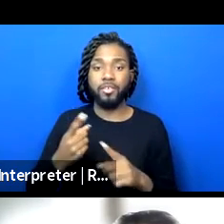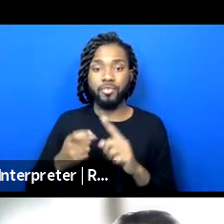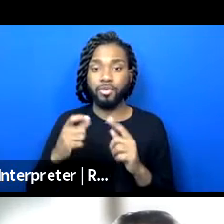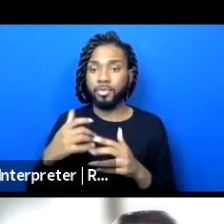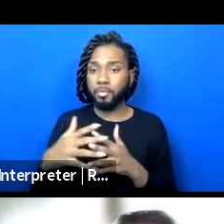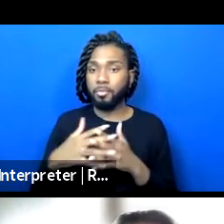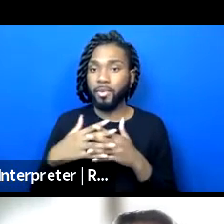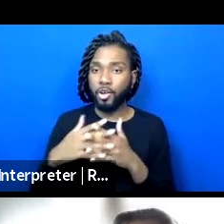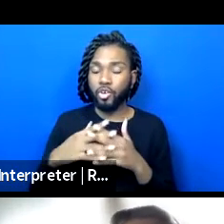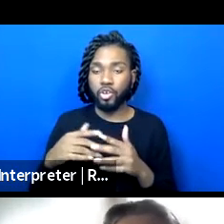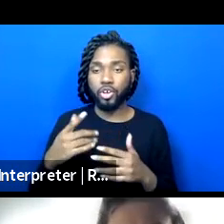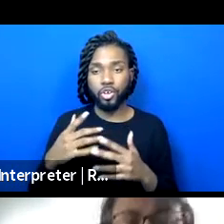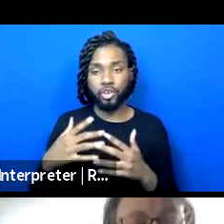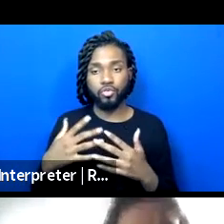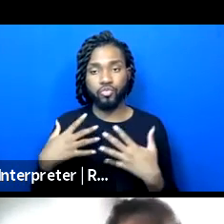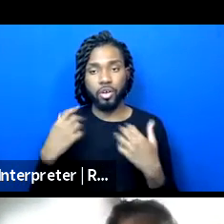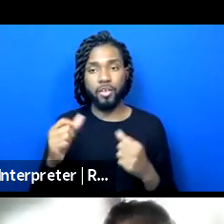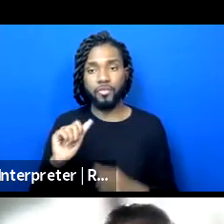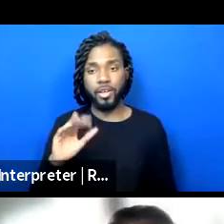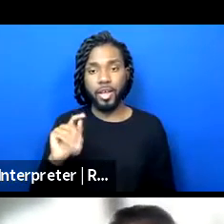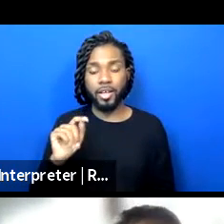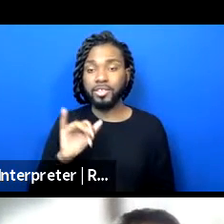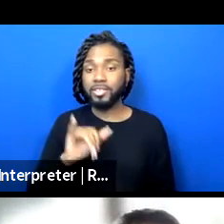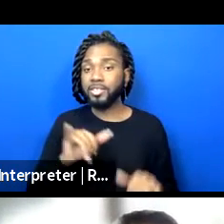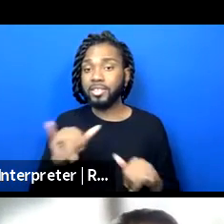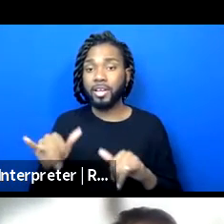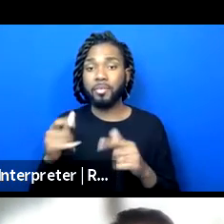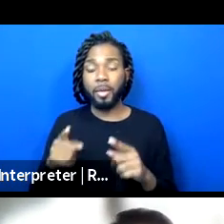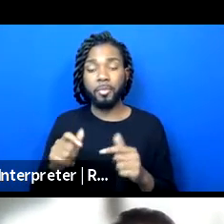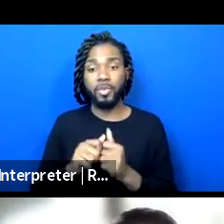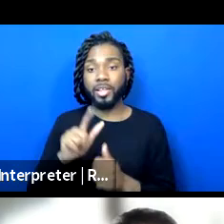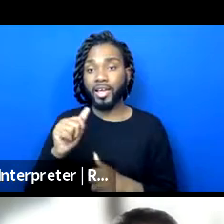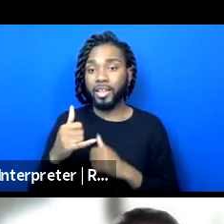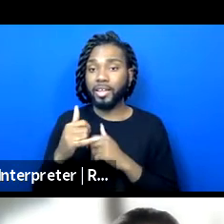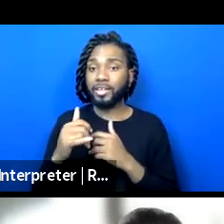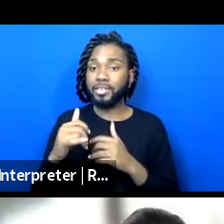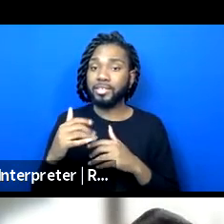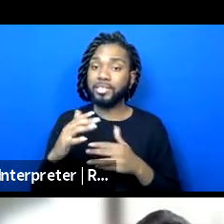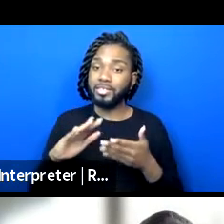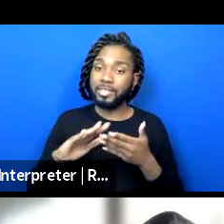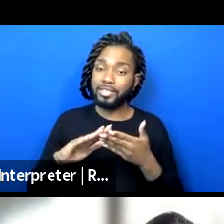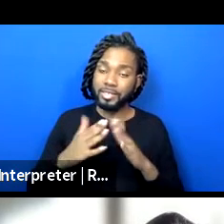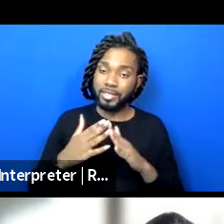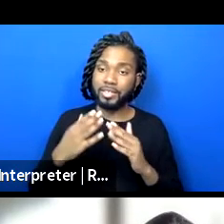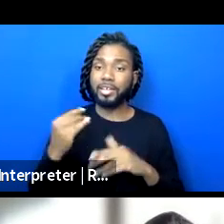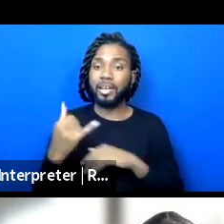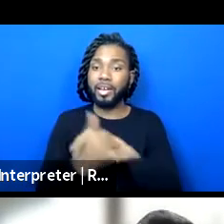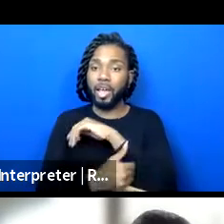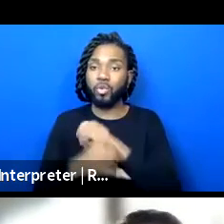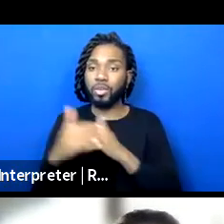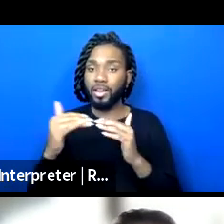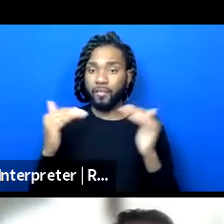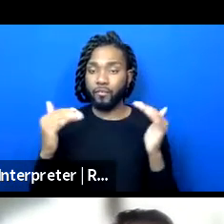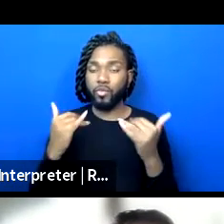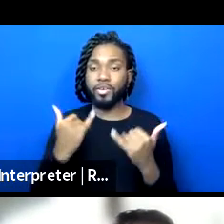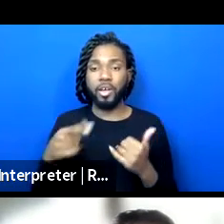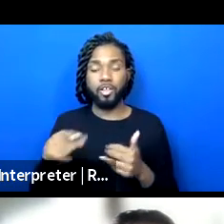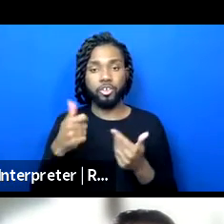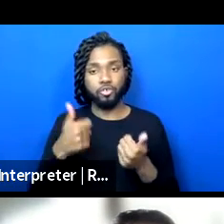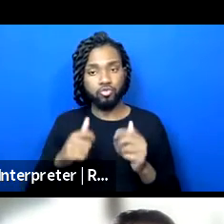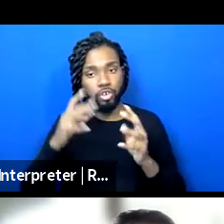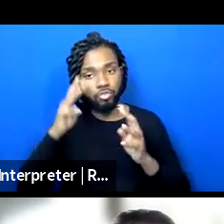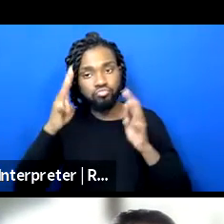Act. The same thing happened at the LA city and county level. They're right now in the midst of doing their